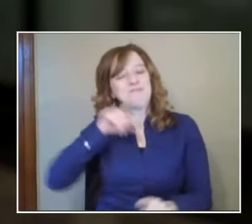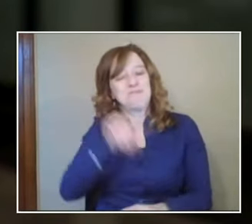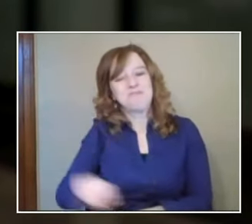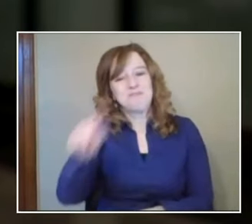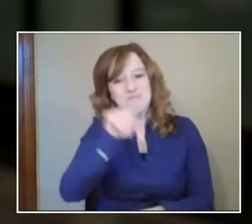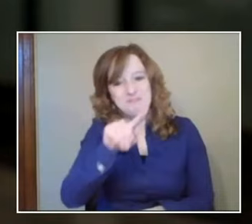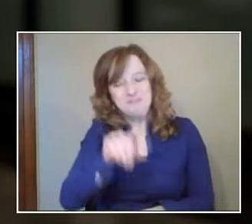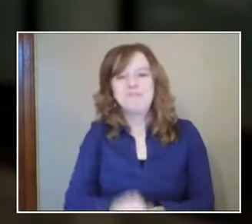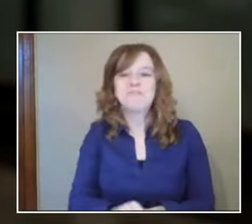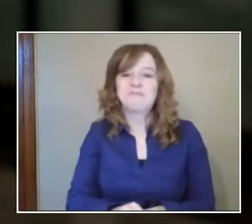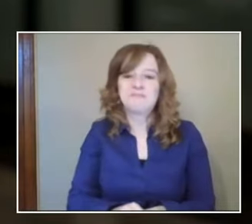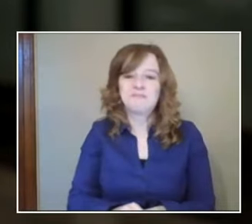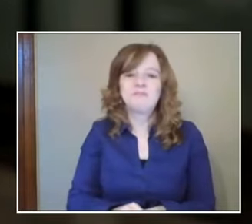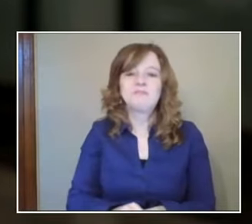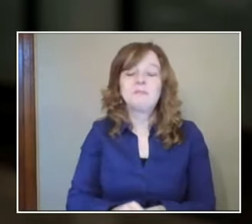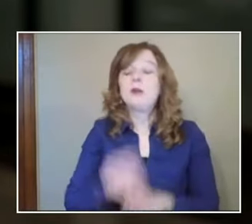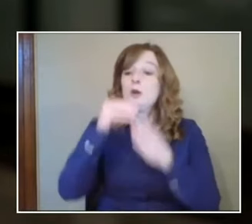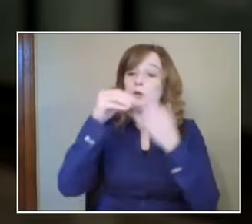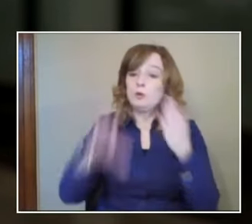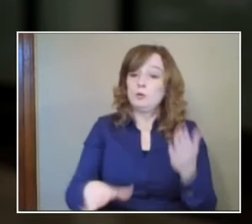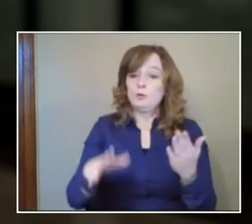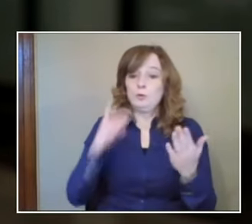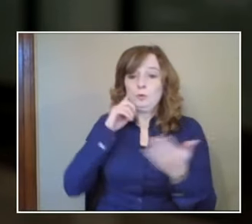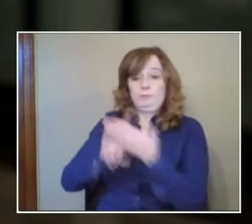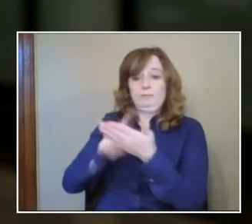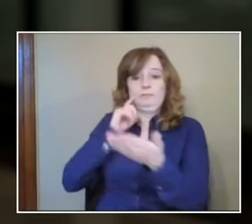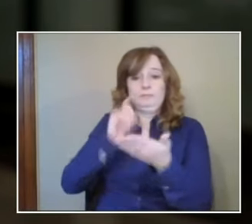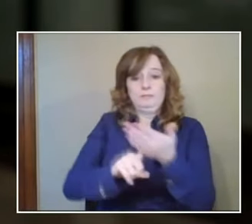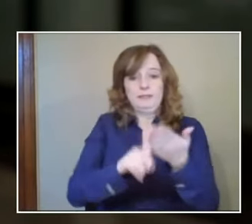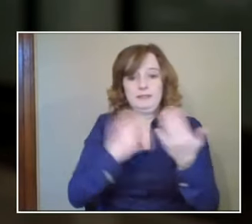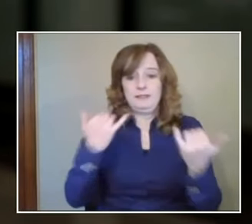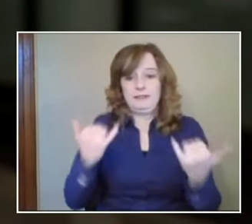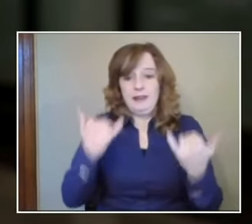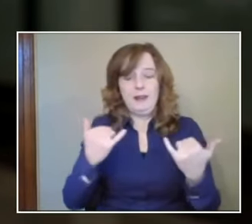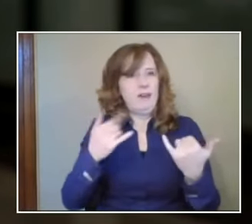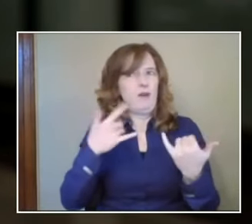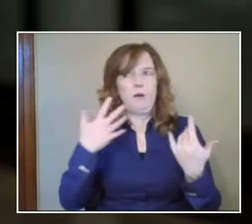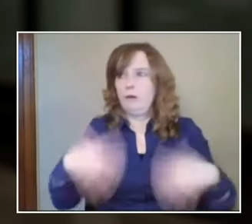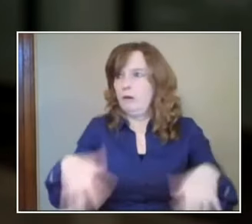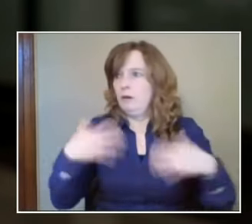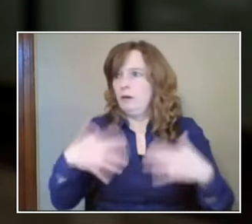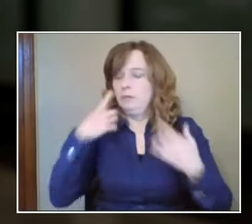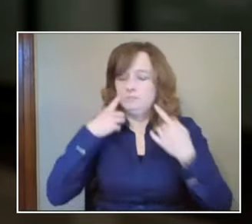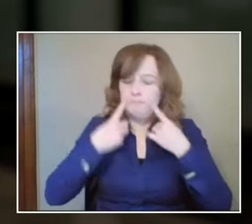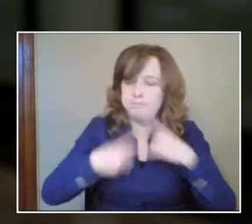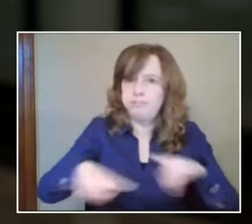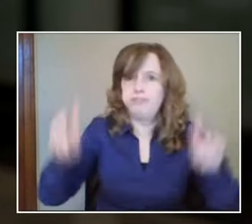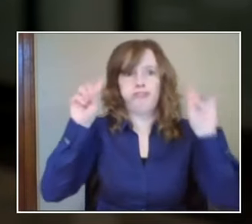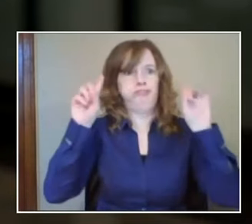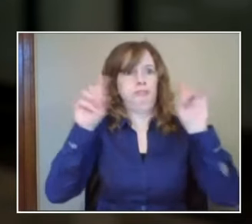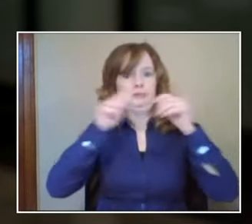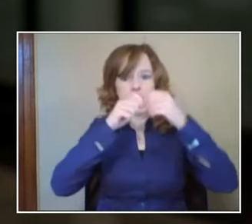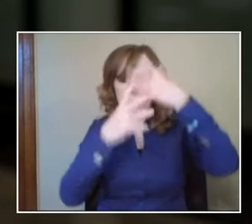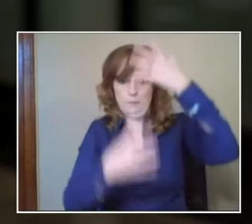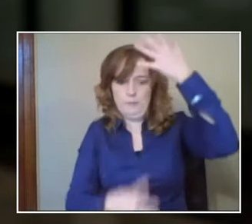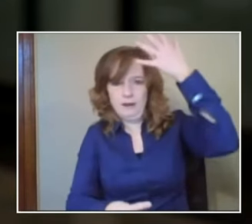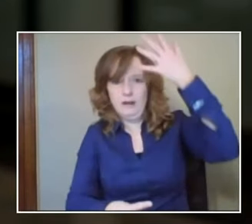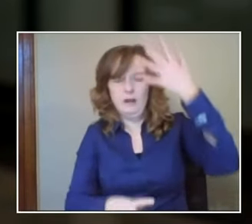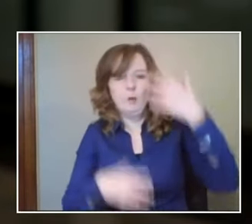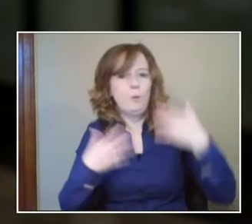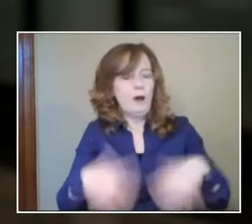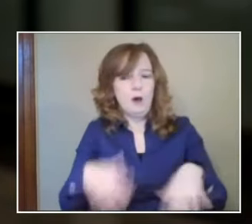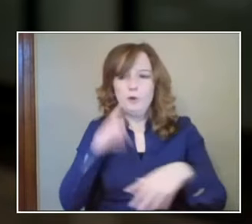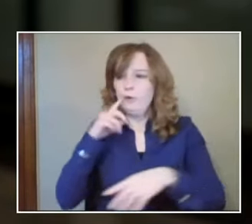today are distinguished in so many ways. And given what you've collectively experienced and overcome, it